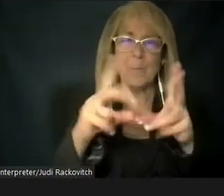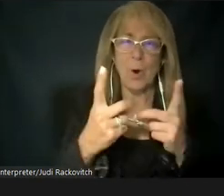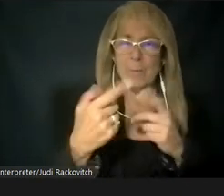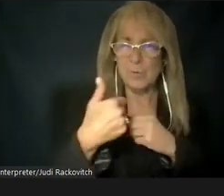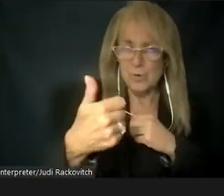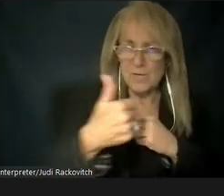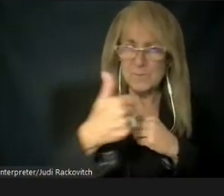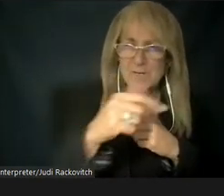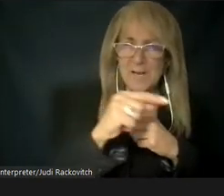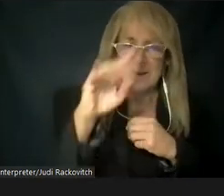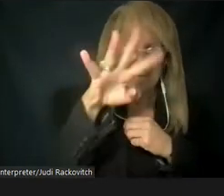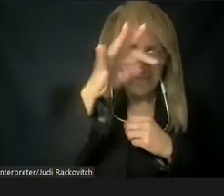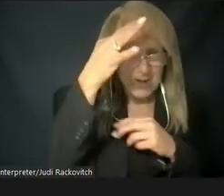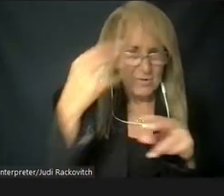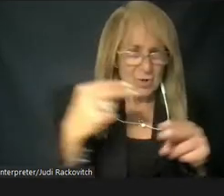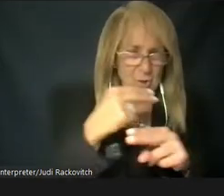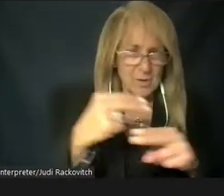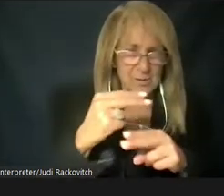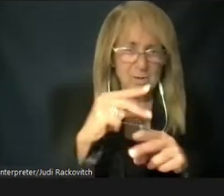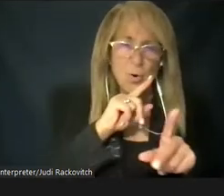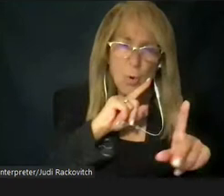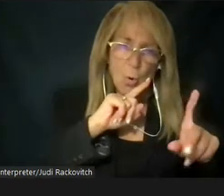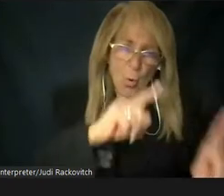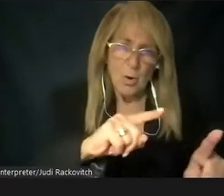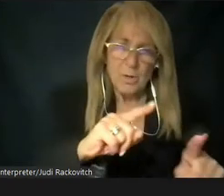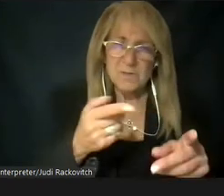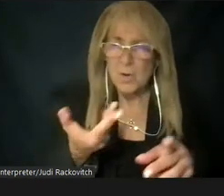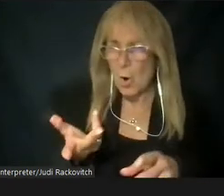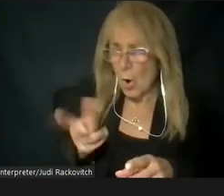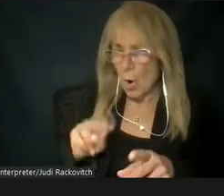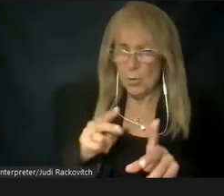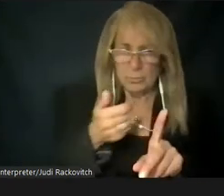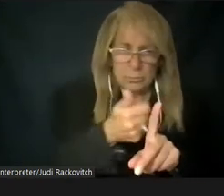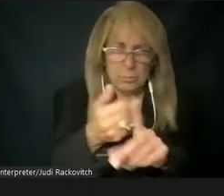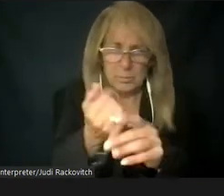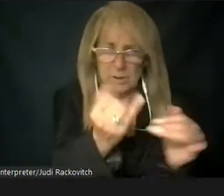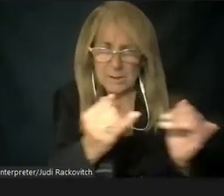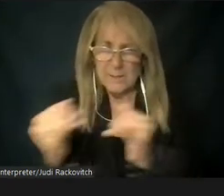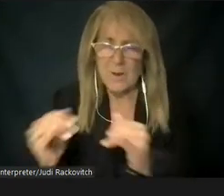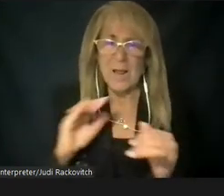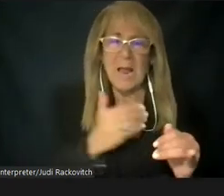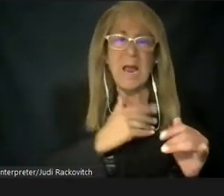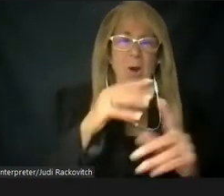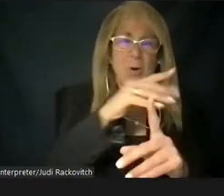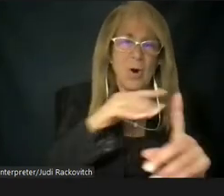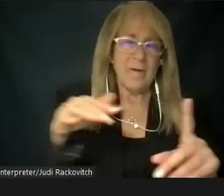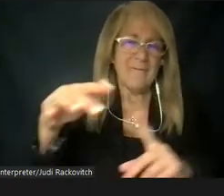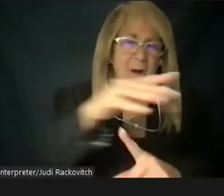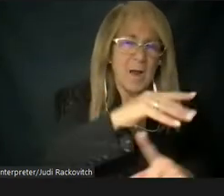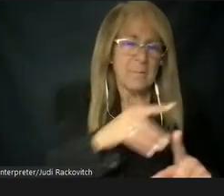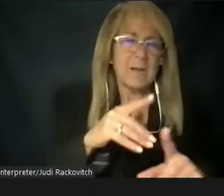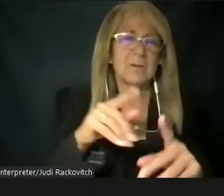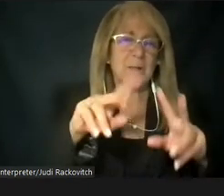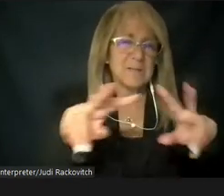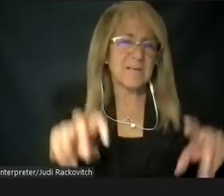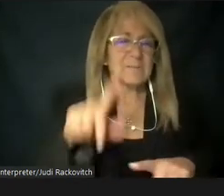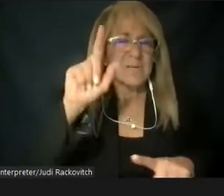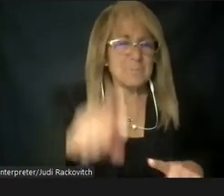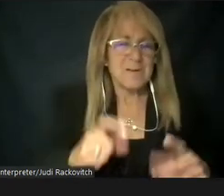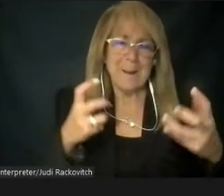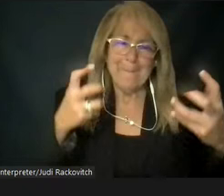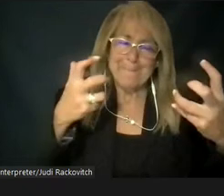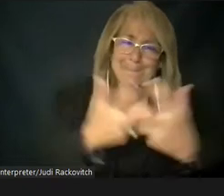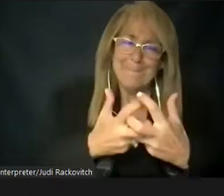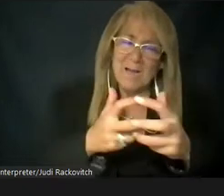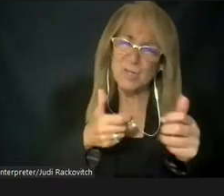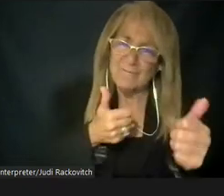have issued their own orders on environmental justice. Our environmental assessment must comply with all of these orders. The